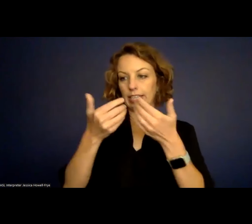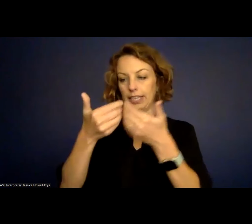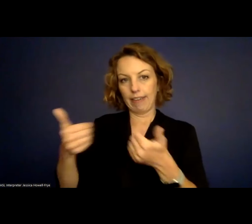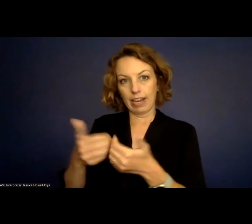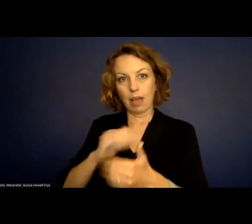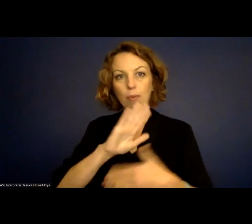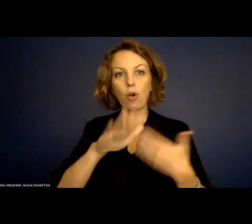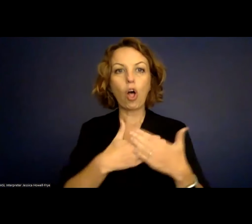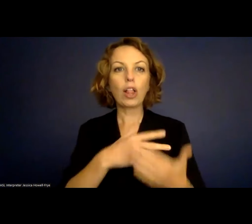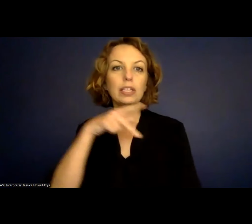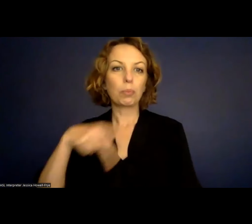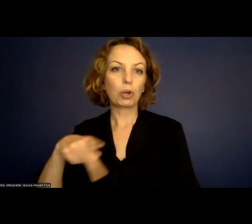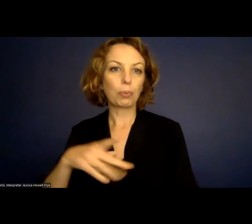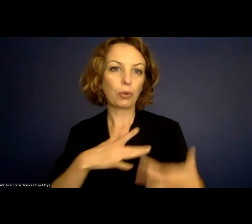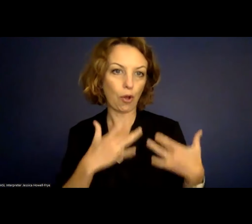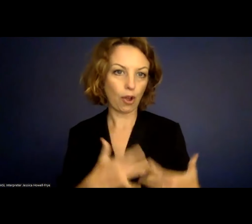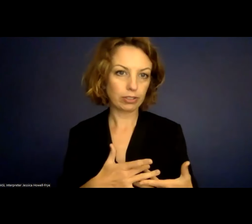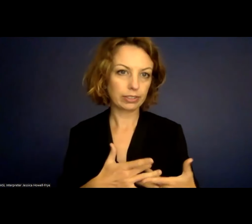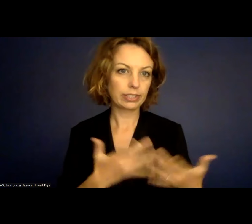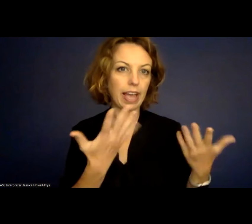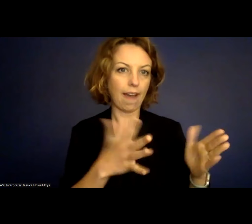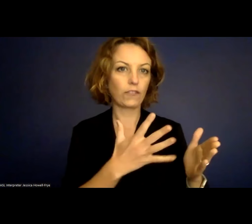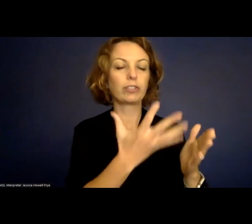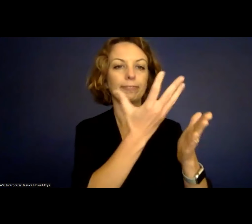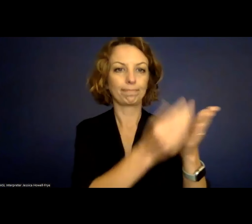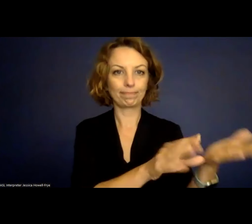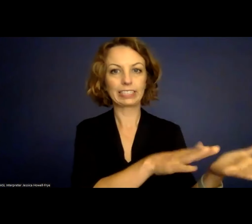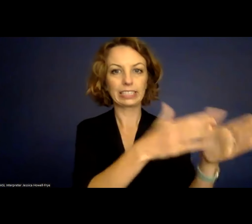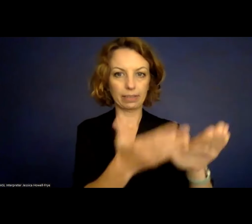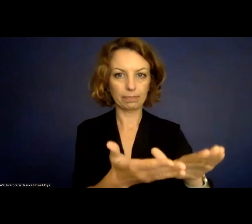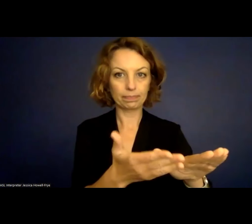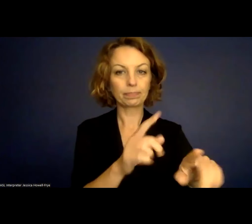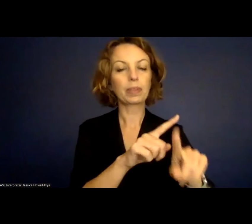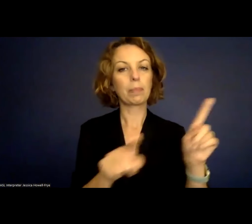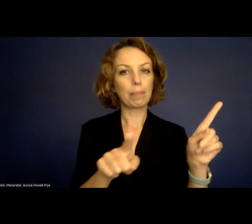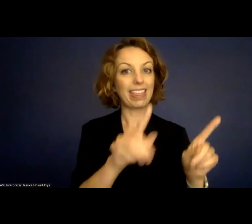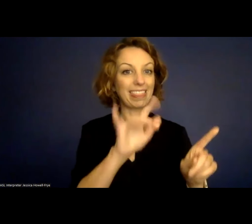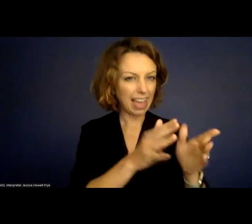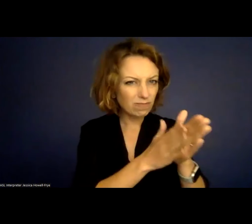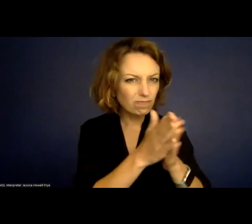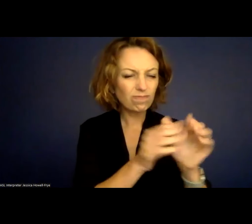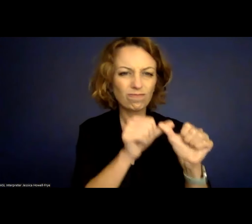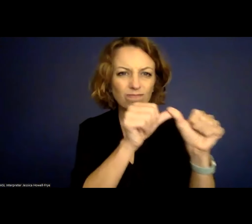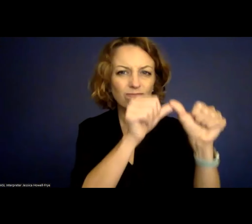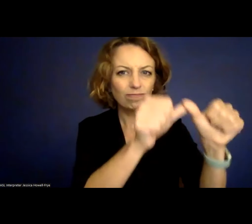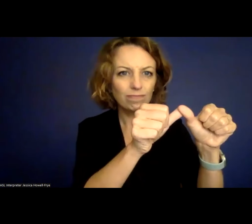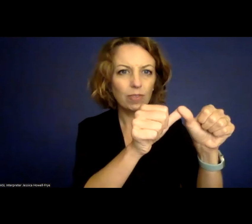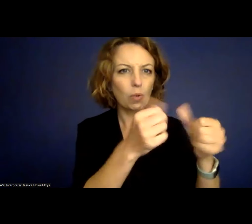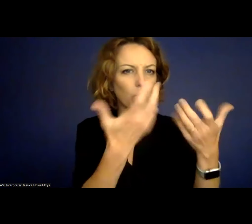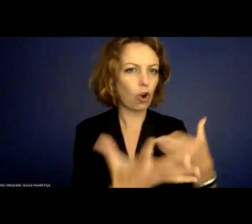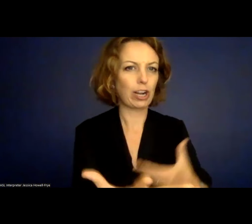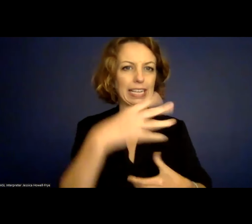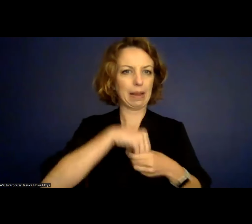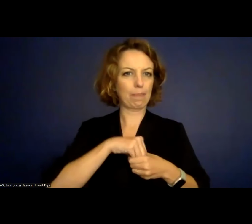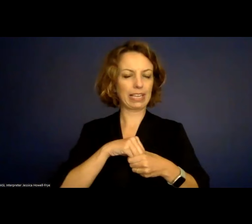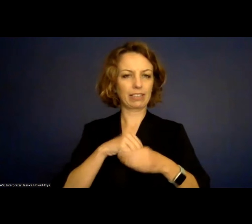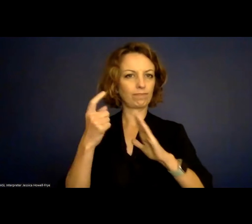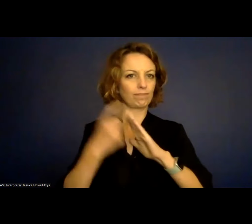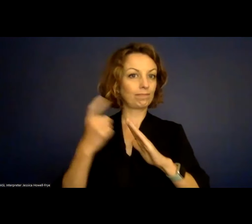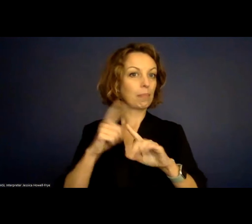died. But the seed of soldiering on, making a difference, was planted in me, even if I didn't know it. My career in